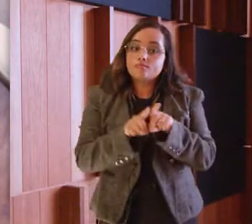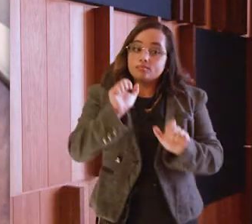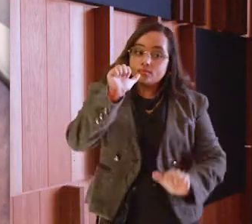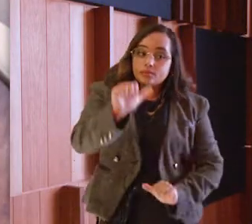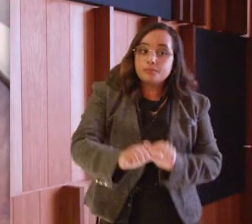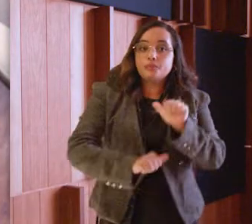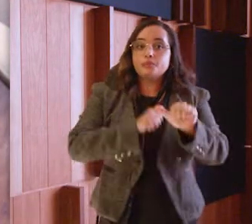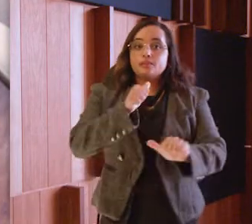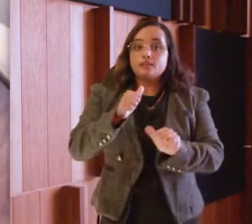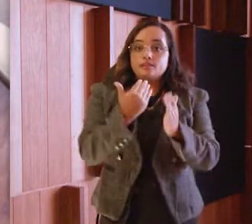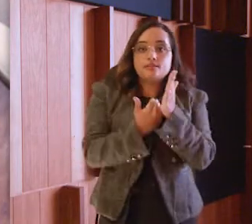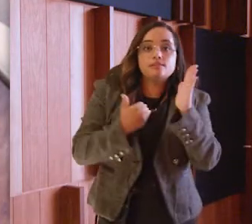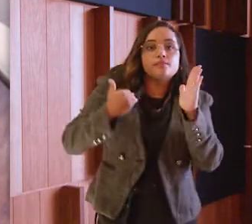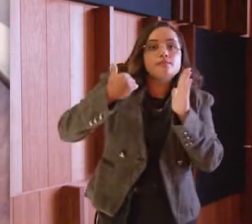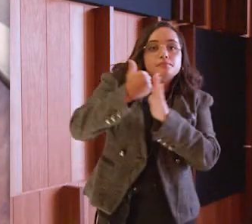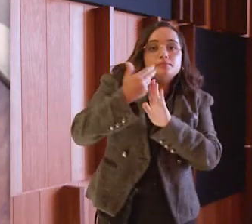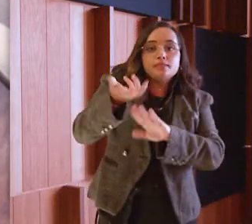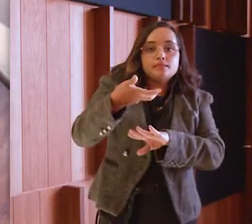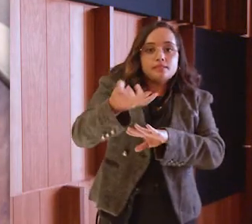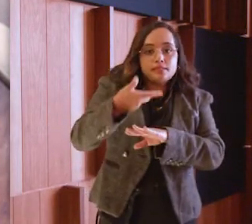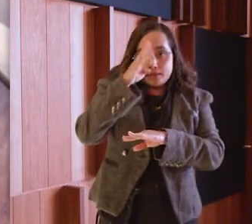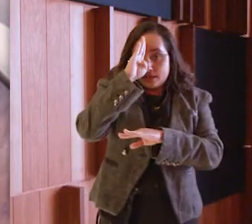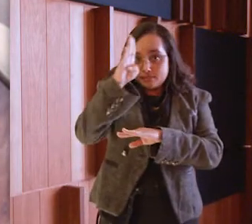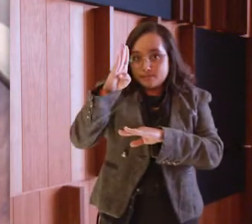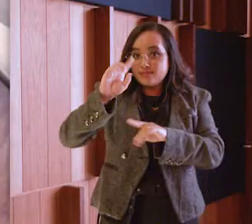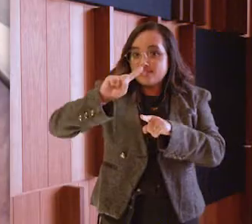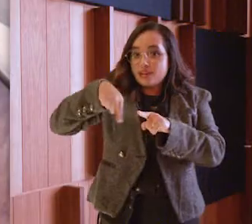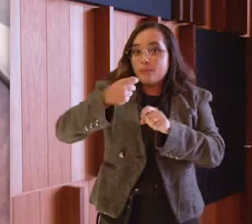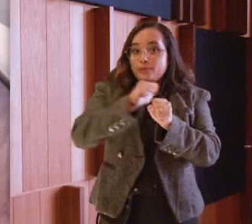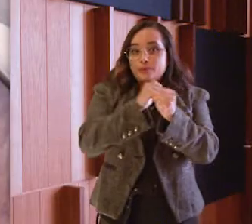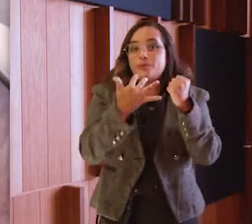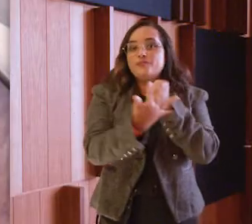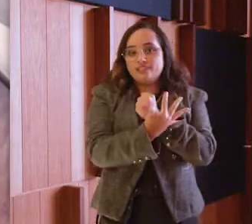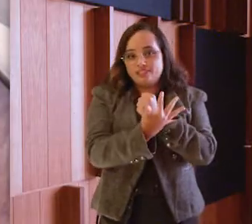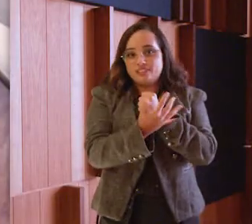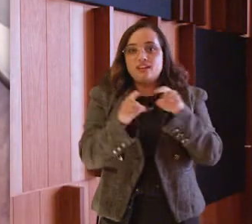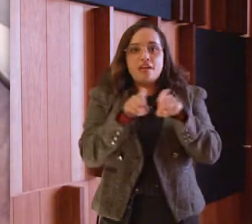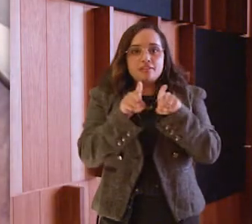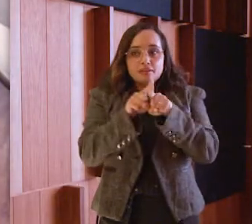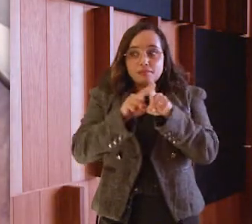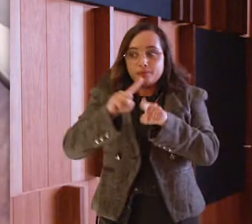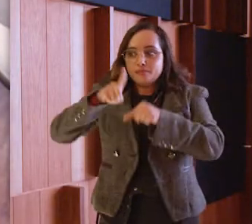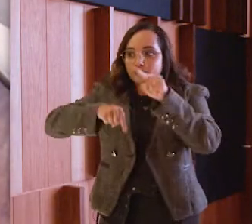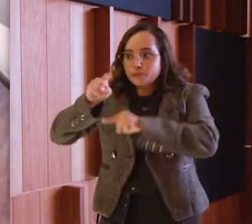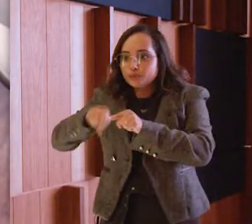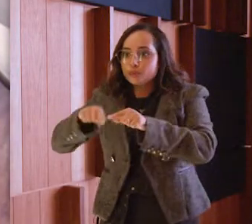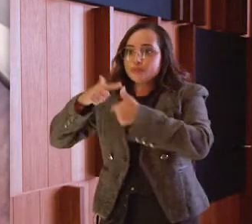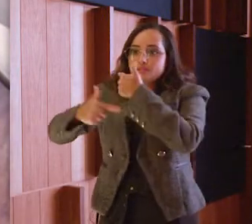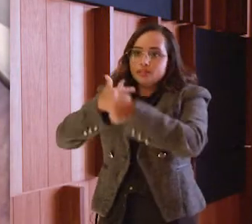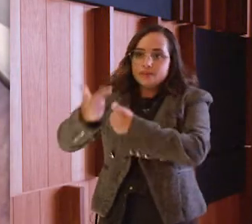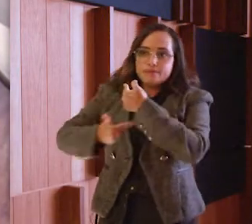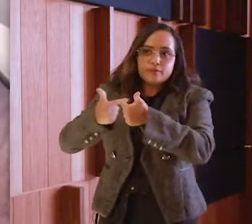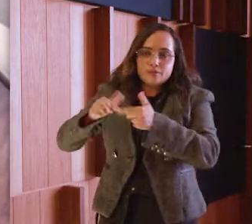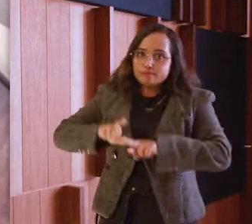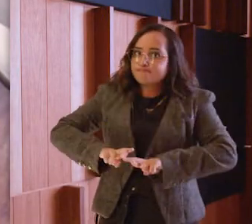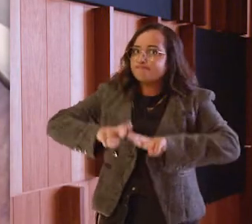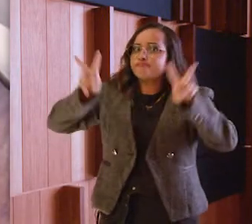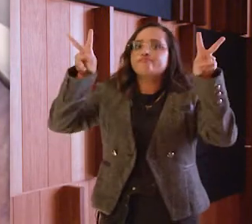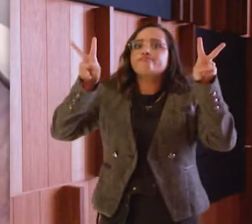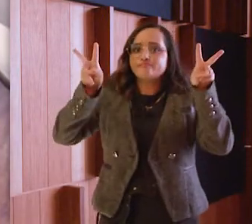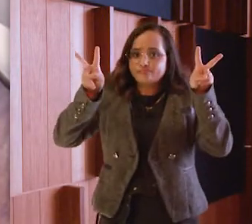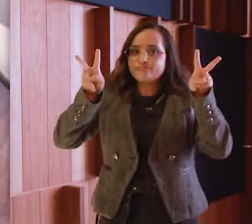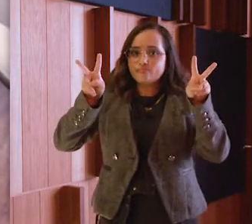passing from COVID and the pandemic. Demand for products and services have changed. Consumers and industrial clients